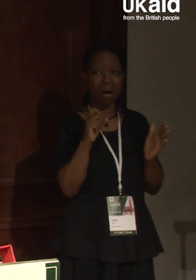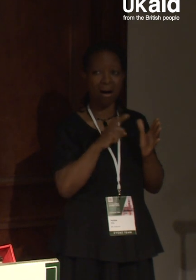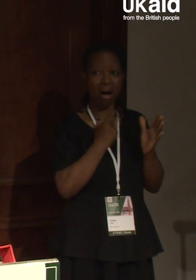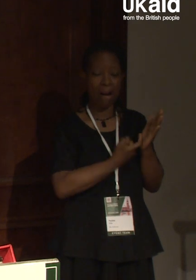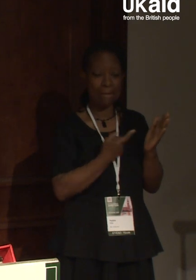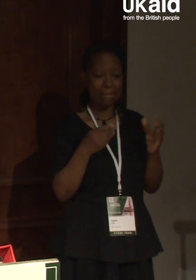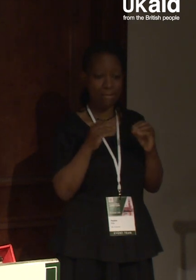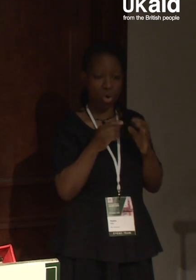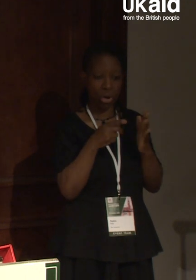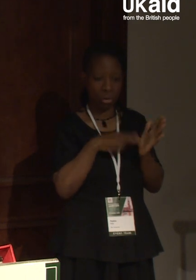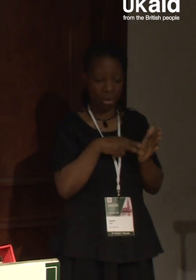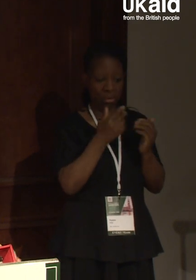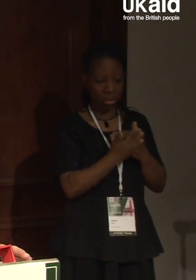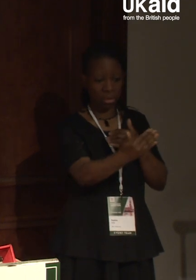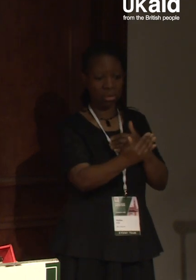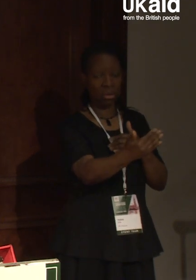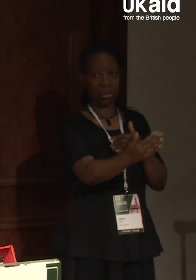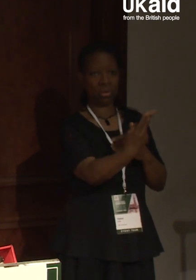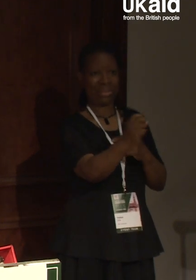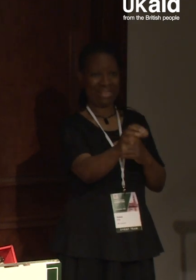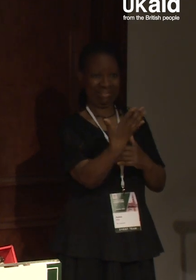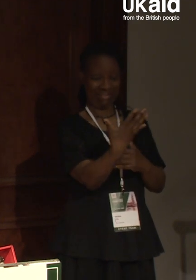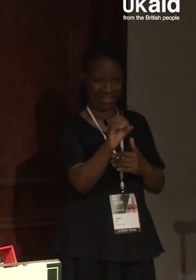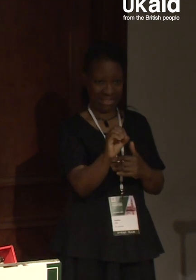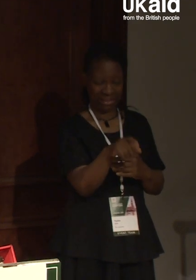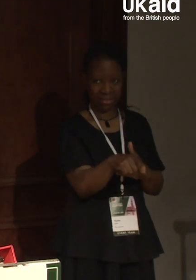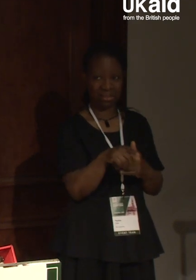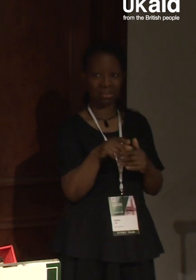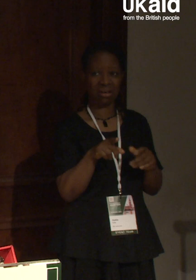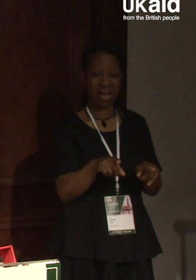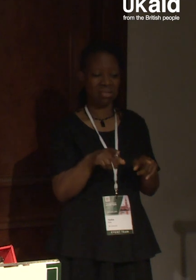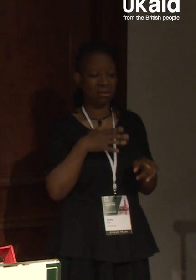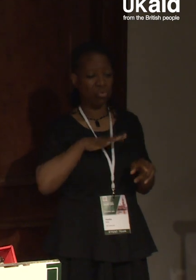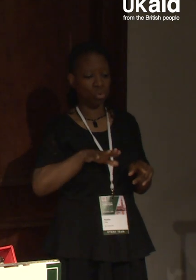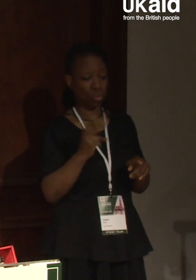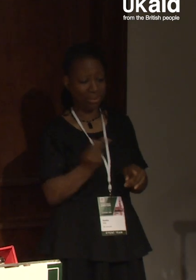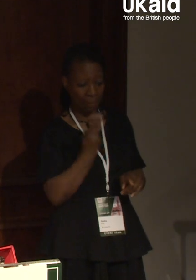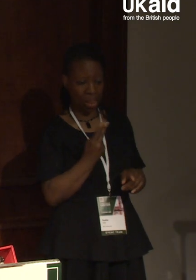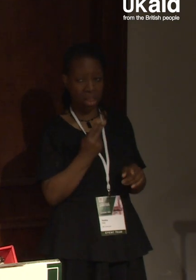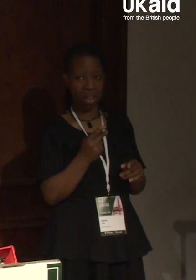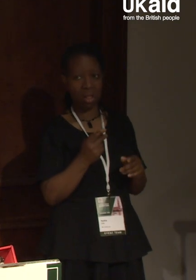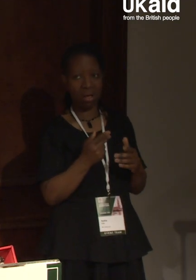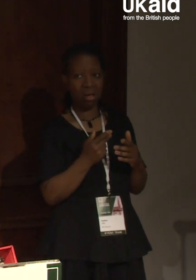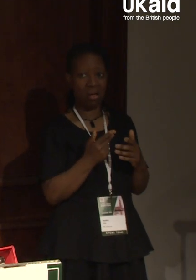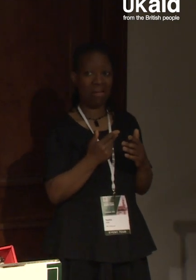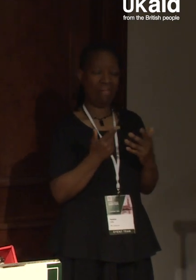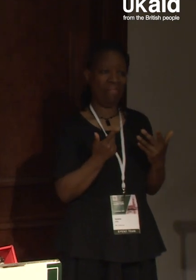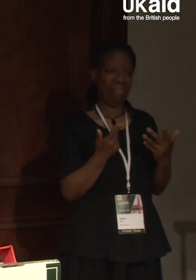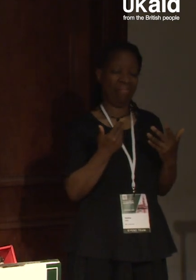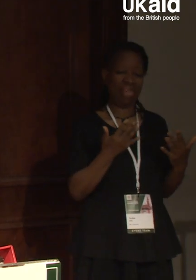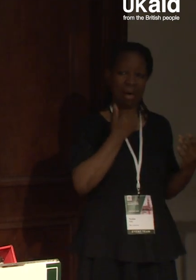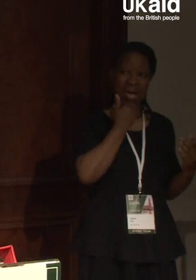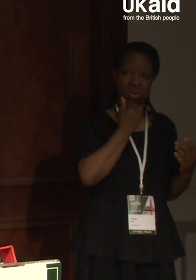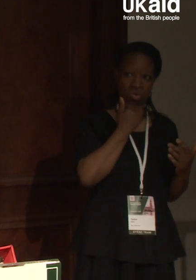the International Development Secretary, am determined to ensure that we double the amount that our department spends on climate and the environment,